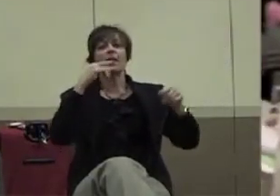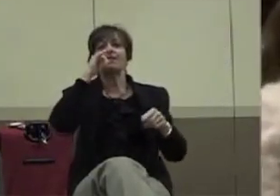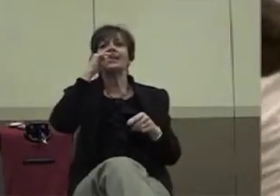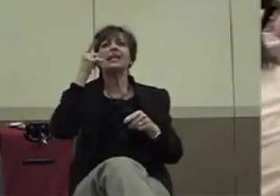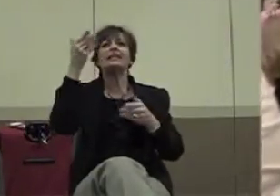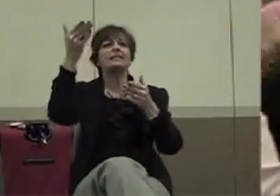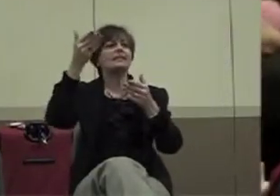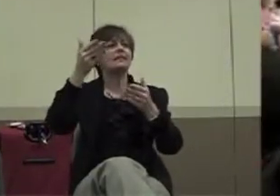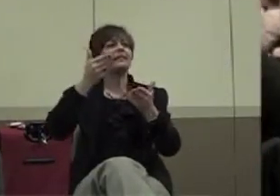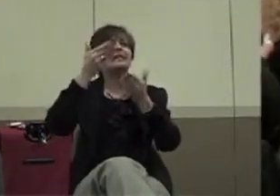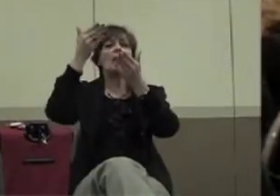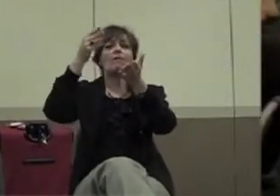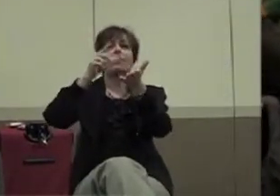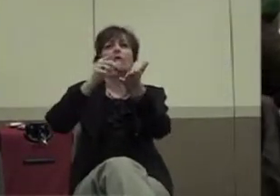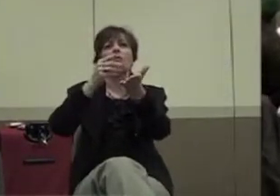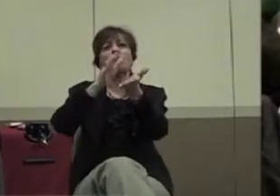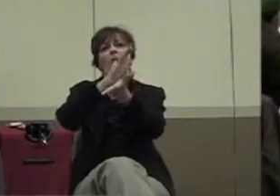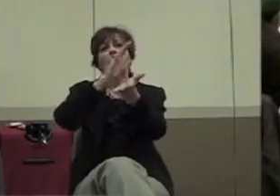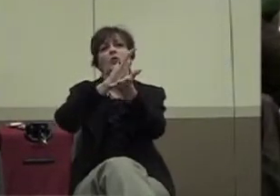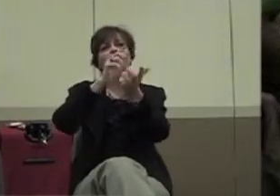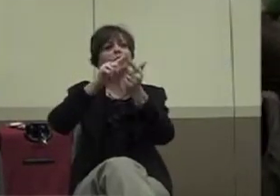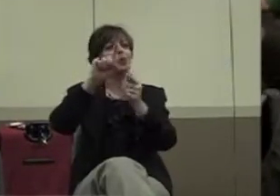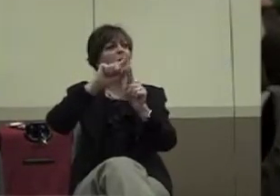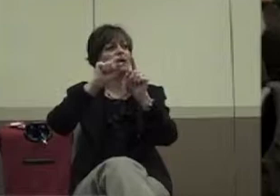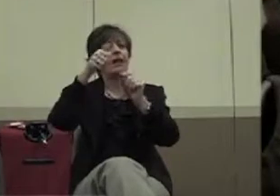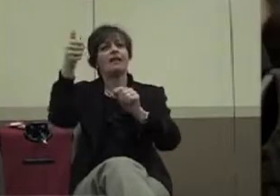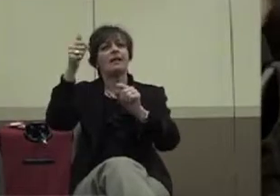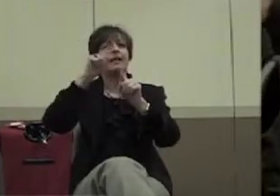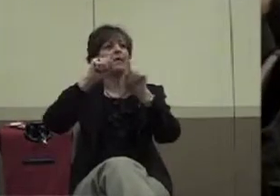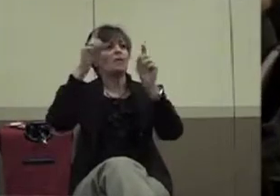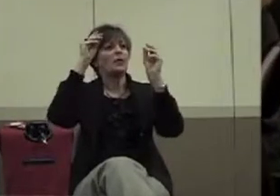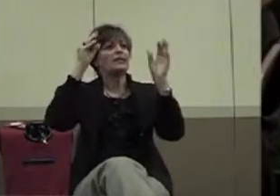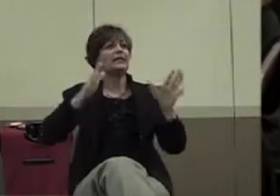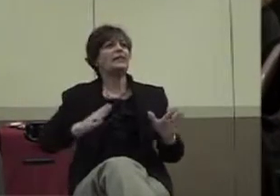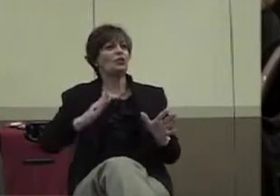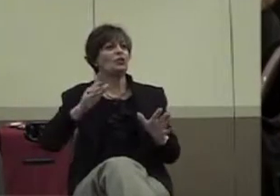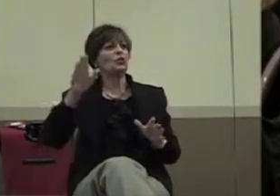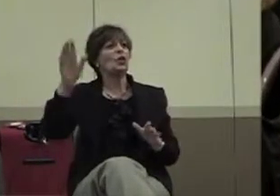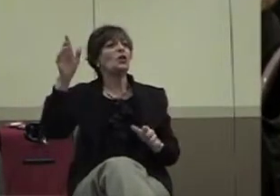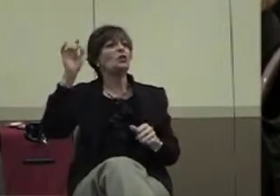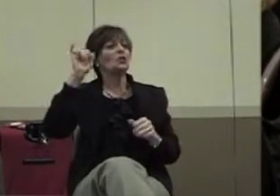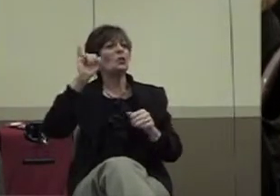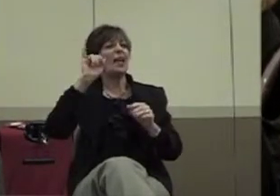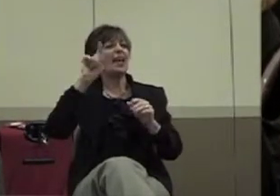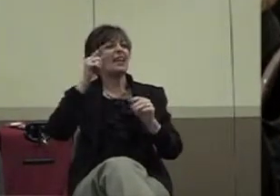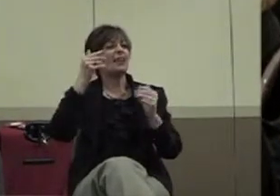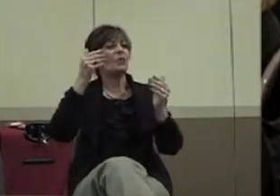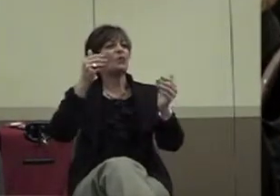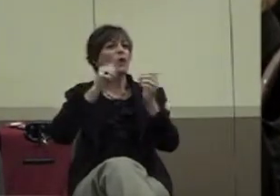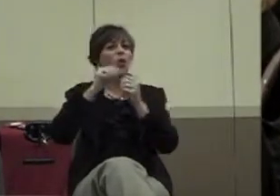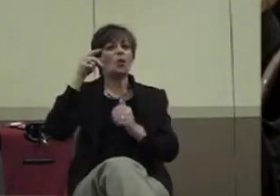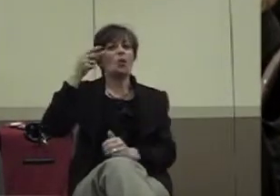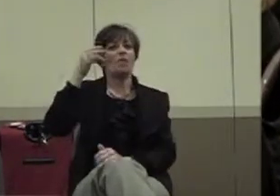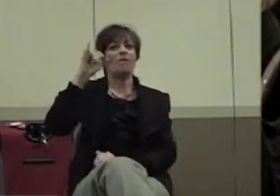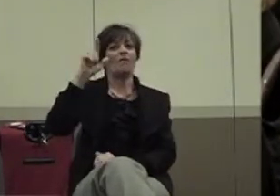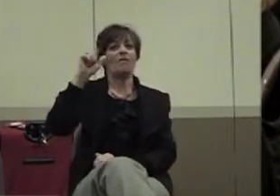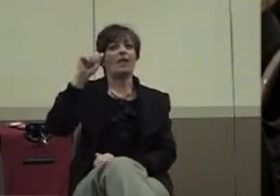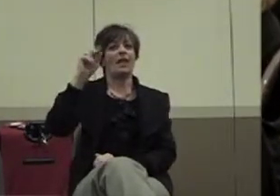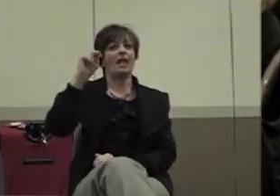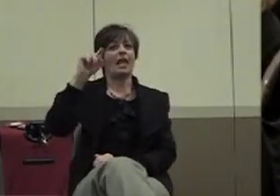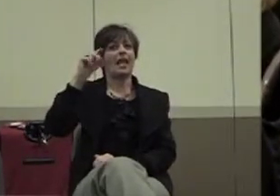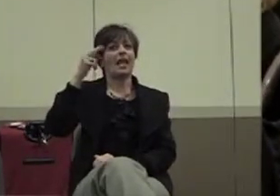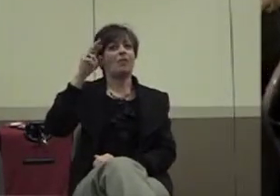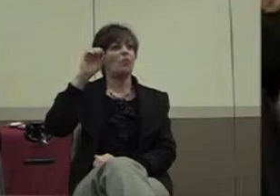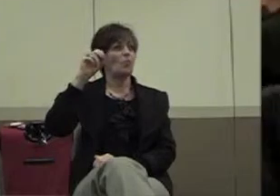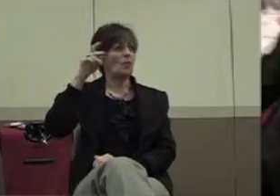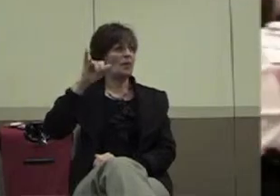teacher. Excellent. Yeah. So, and that kind of goes along with philanthropy as well, being helpful to you to